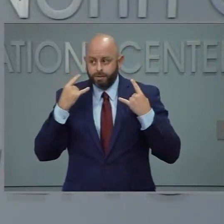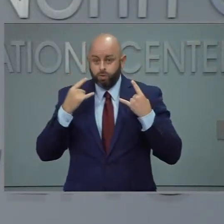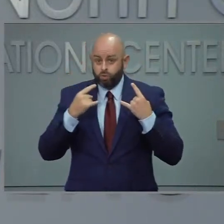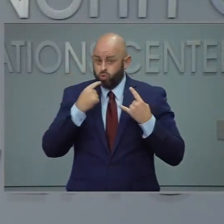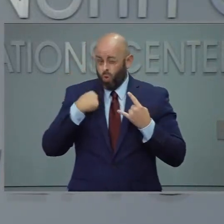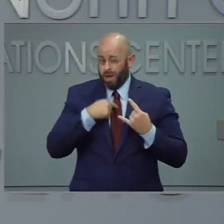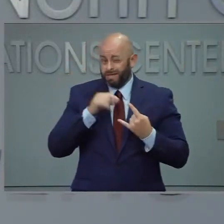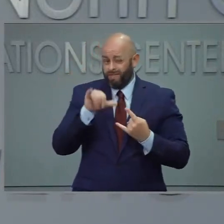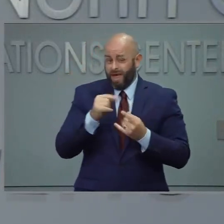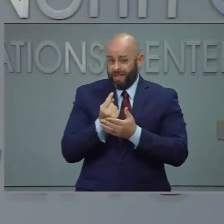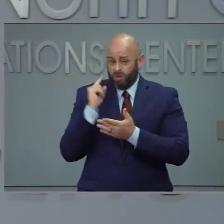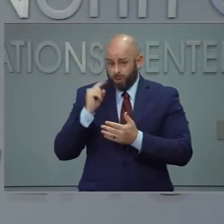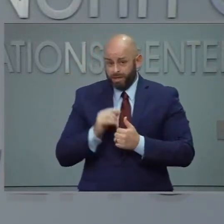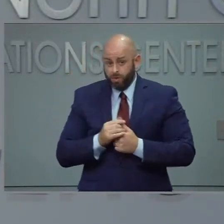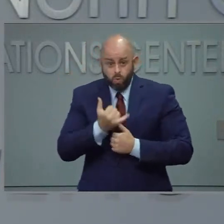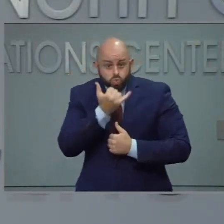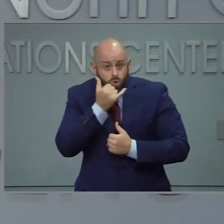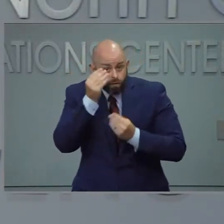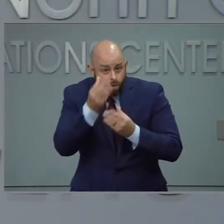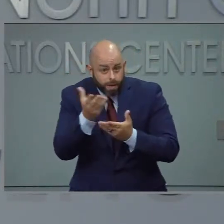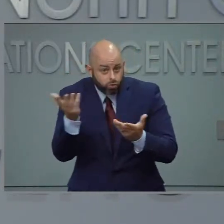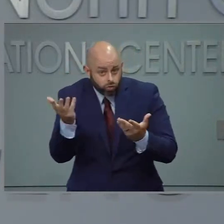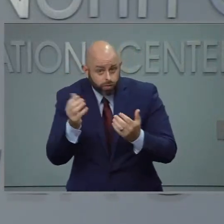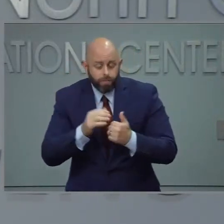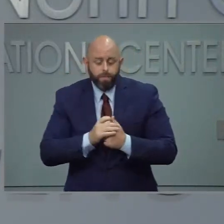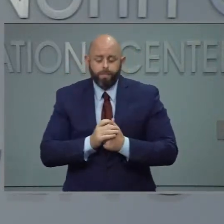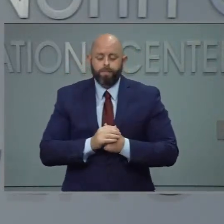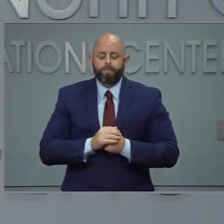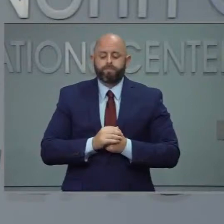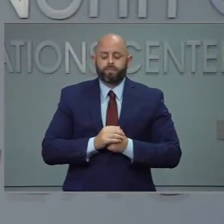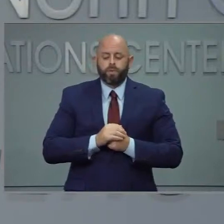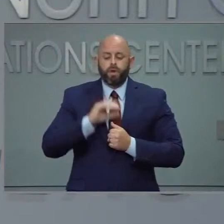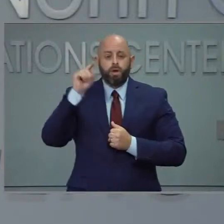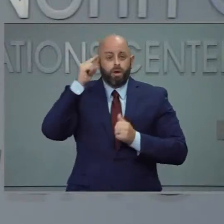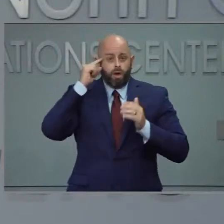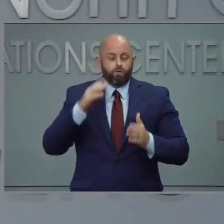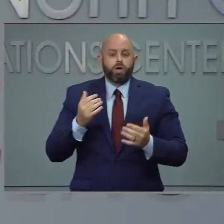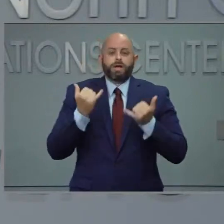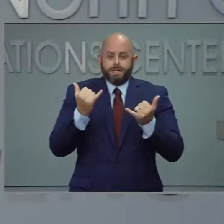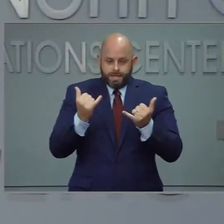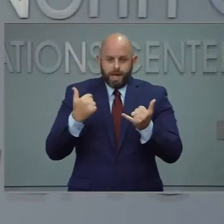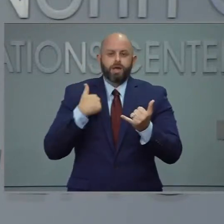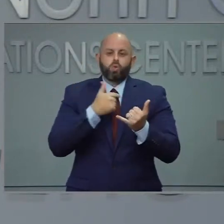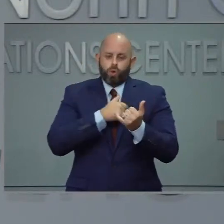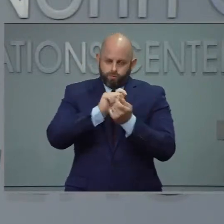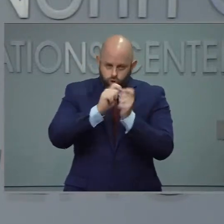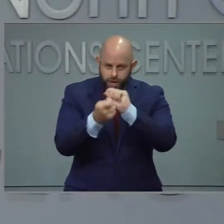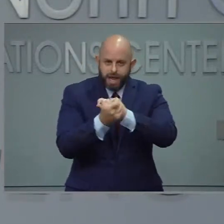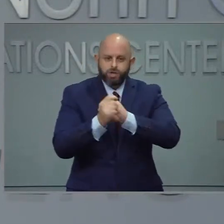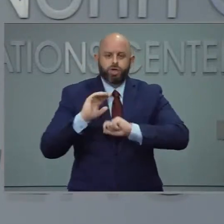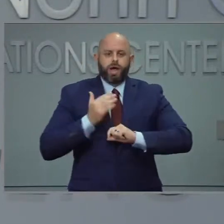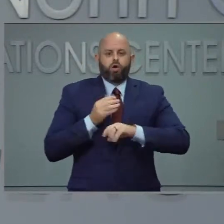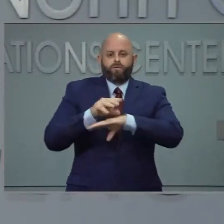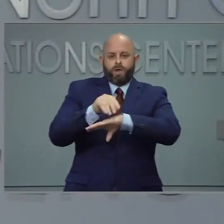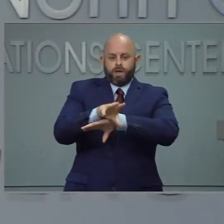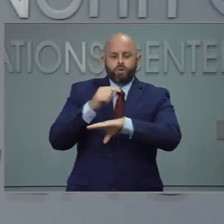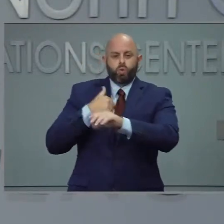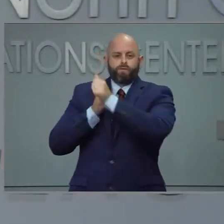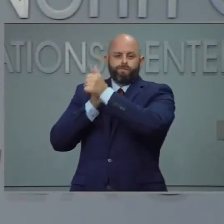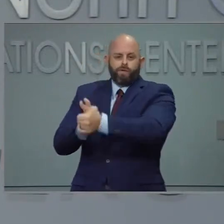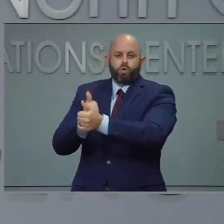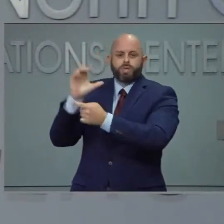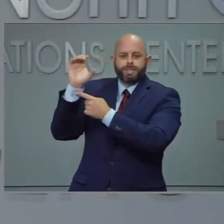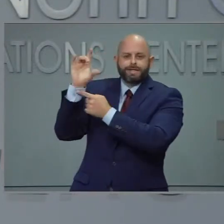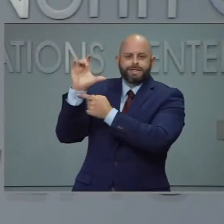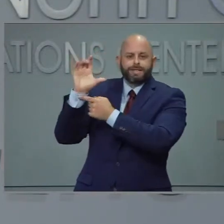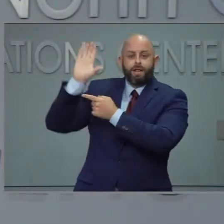some cases. Oh, so yeah, we have today updated that guidance and have conformed to the CDC